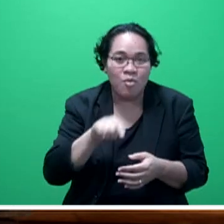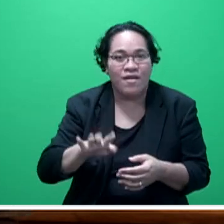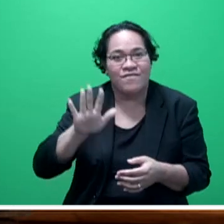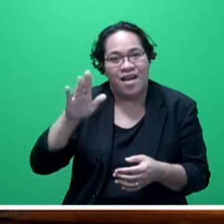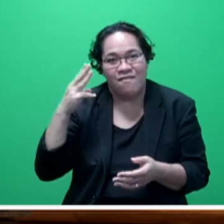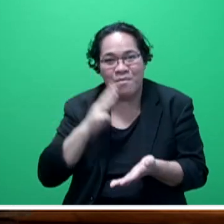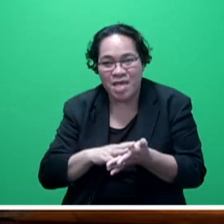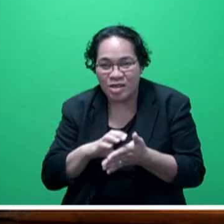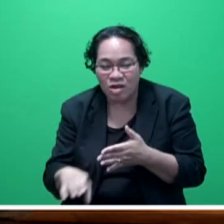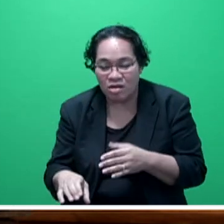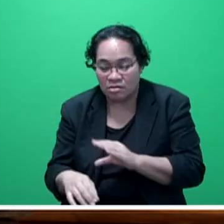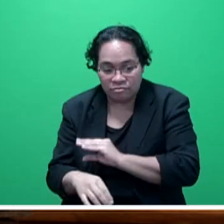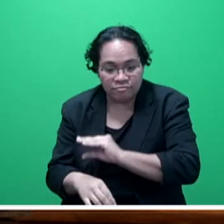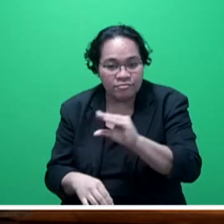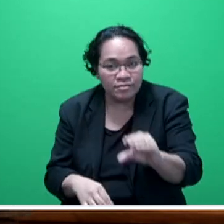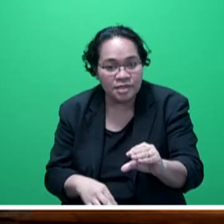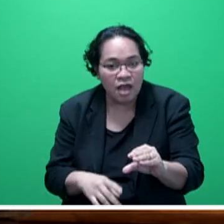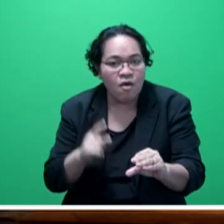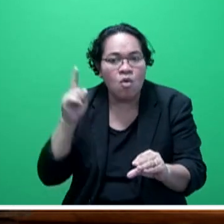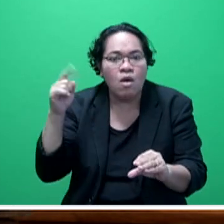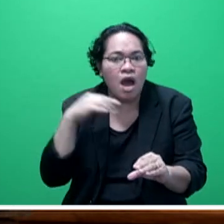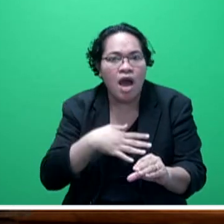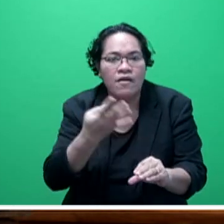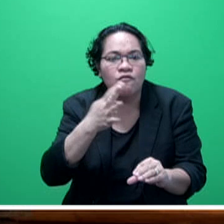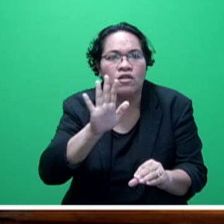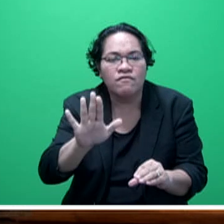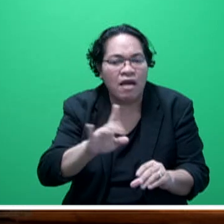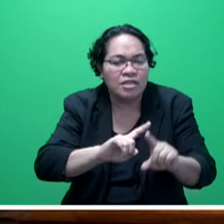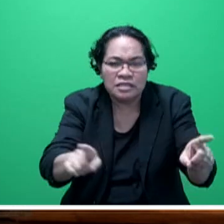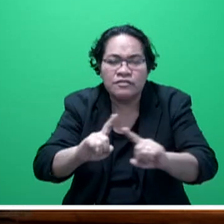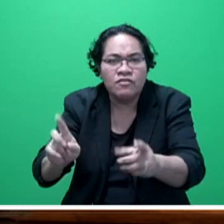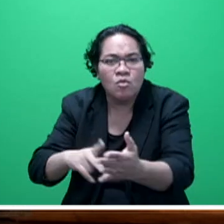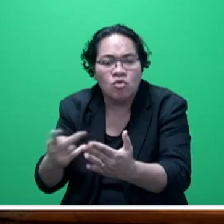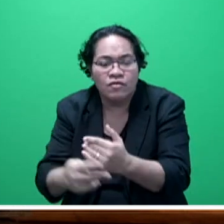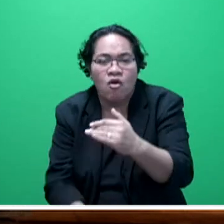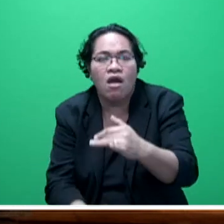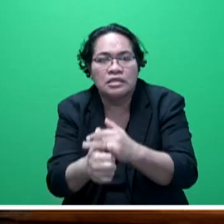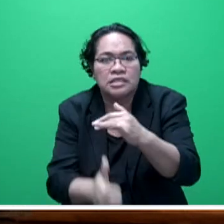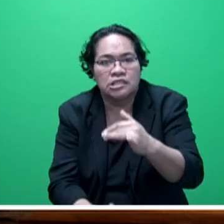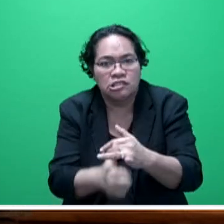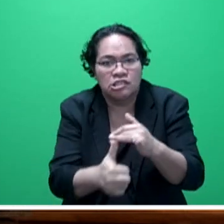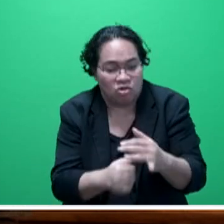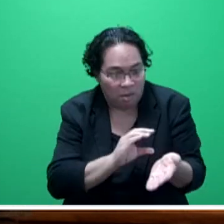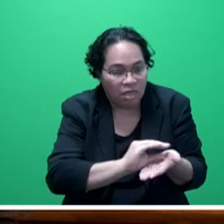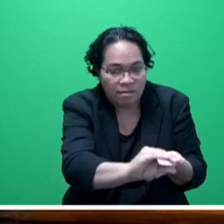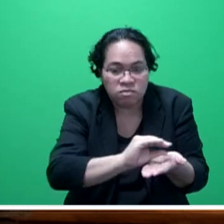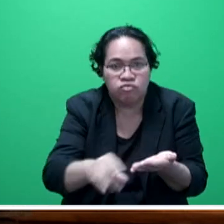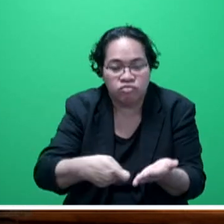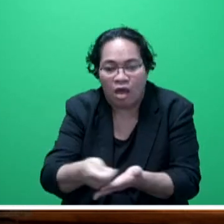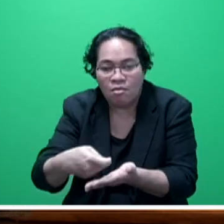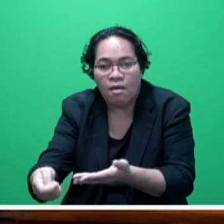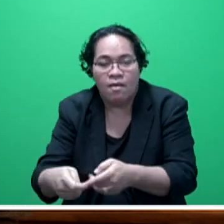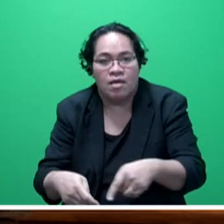for 145 community access projects throughout the country. Mr. Speaker, sir,